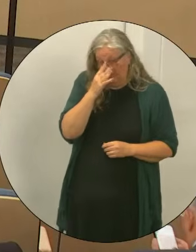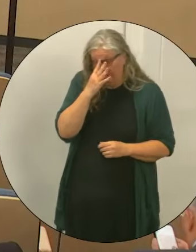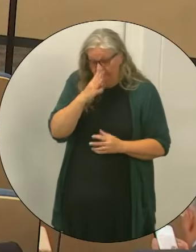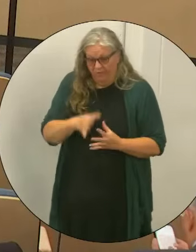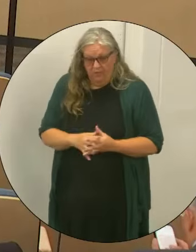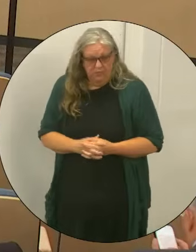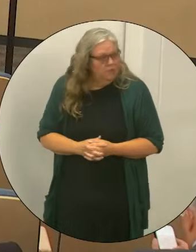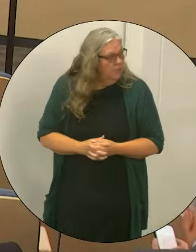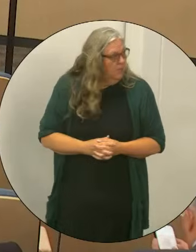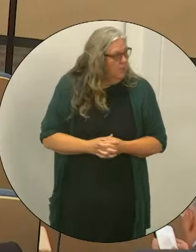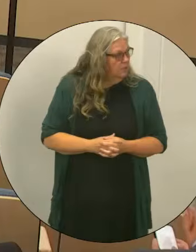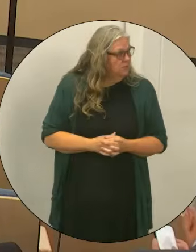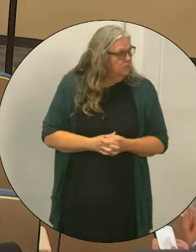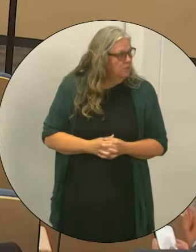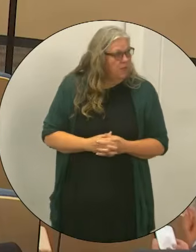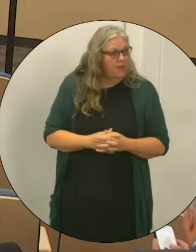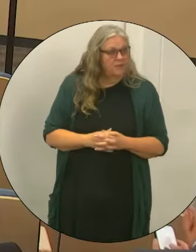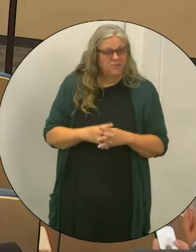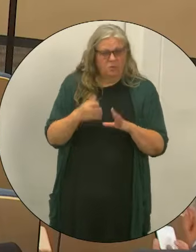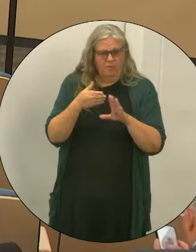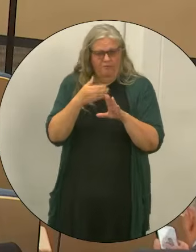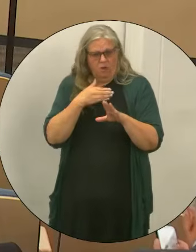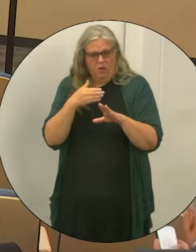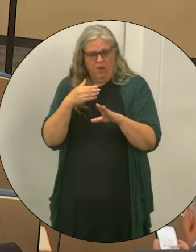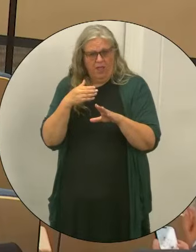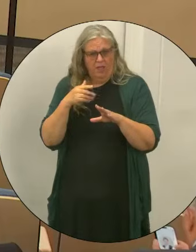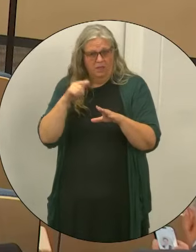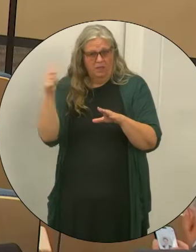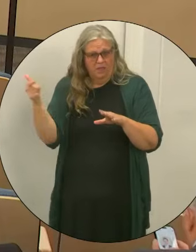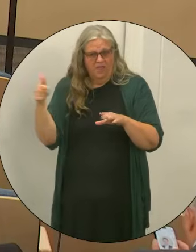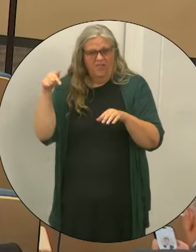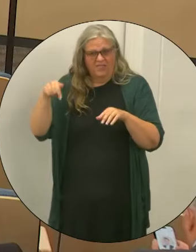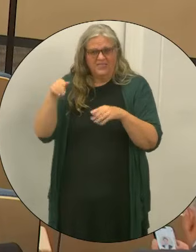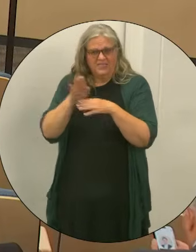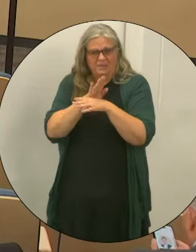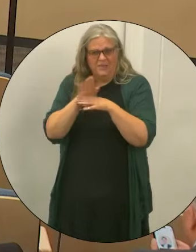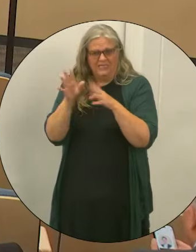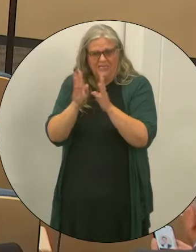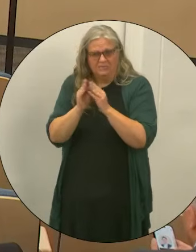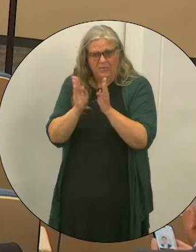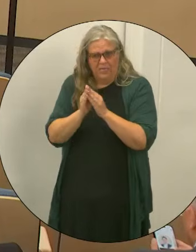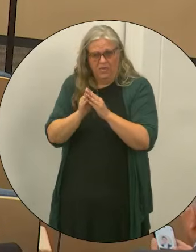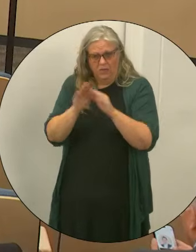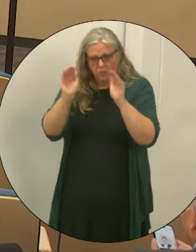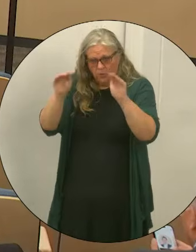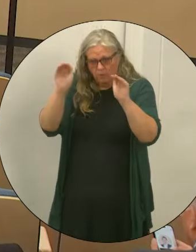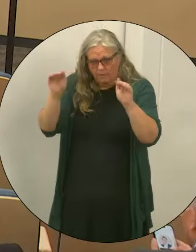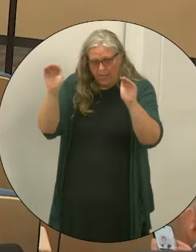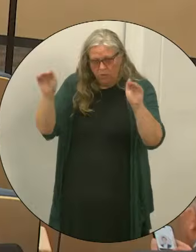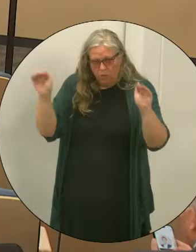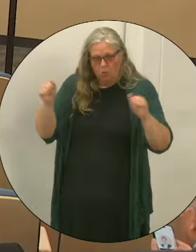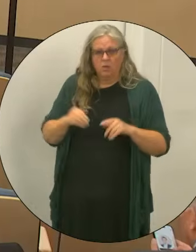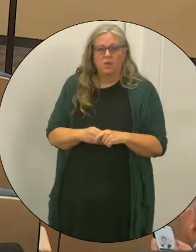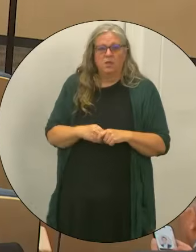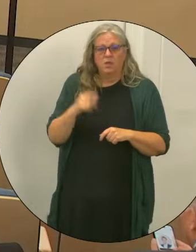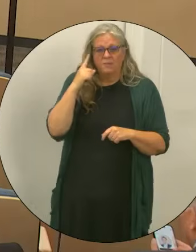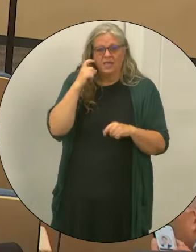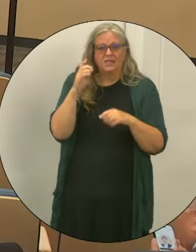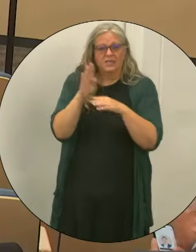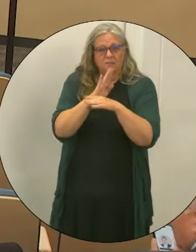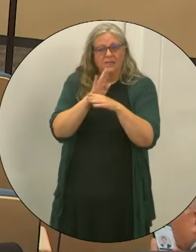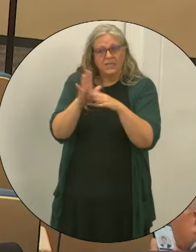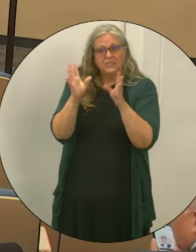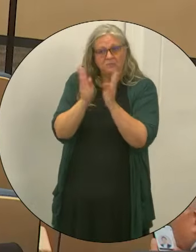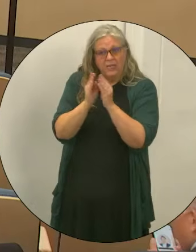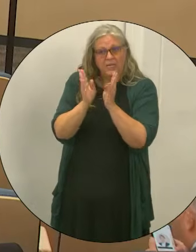Before I call on our next trustee, I would like to remind the public that this is a business meeting. And because it's a business meeting, I would